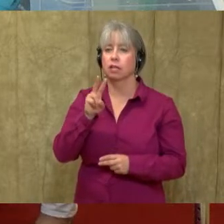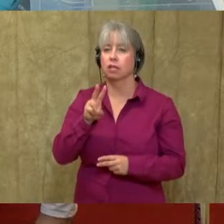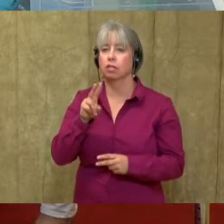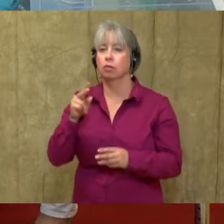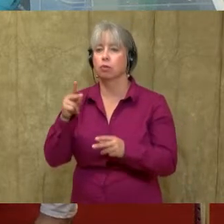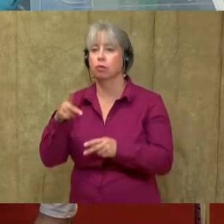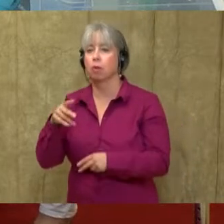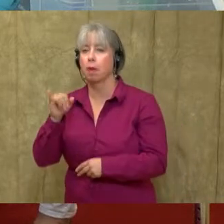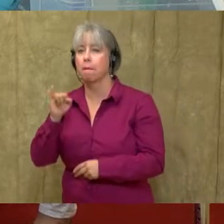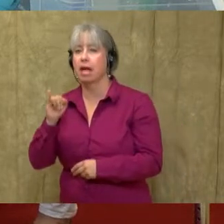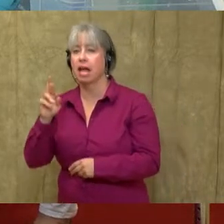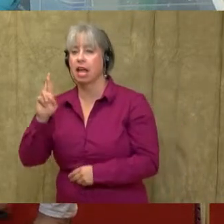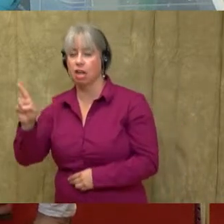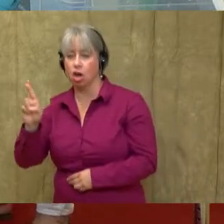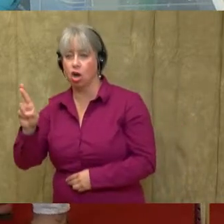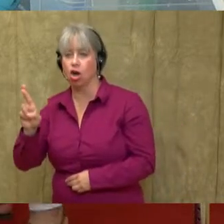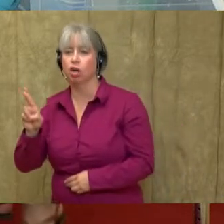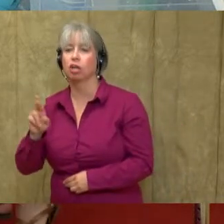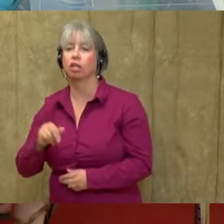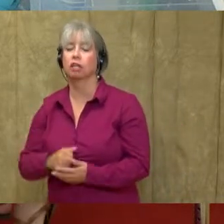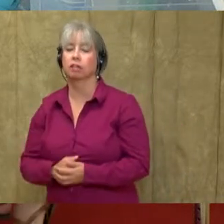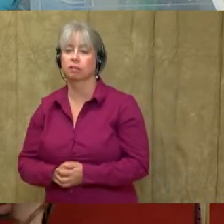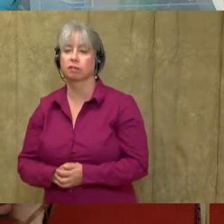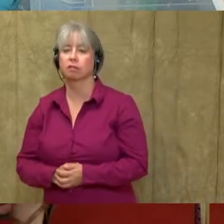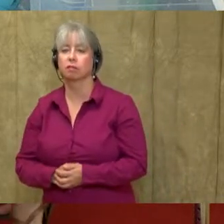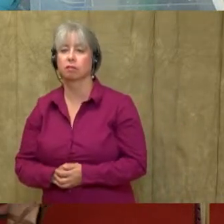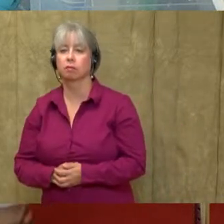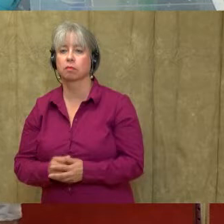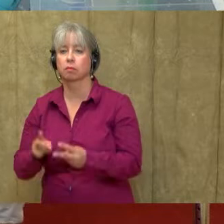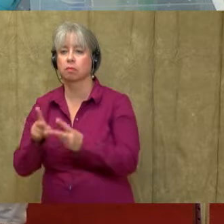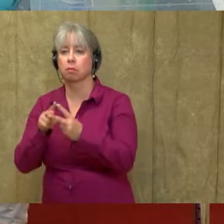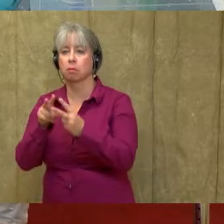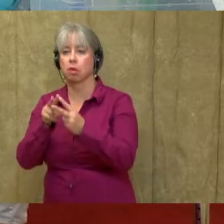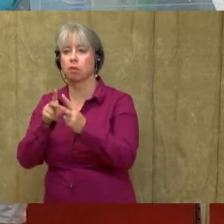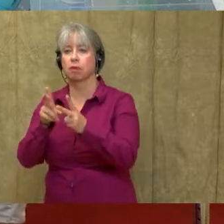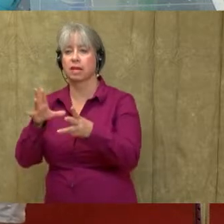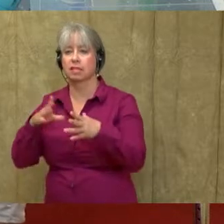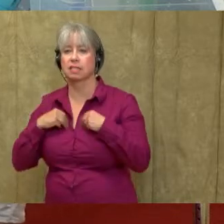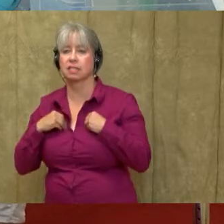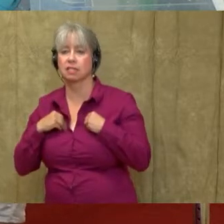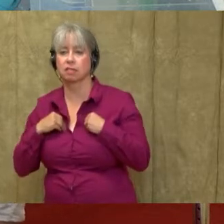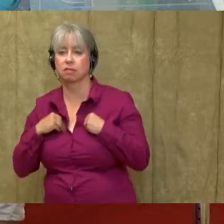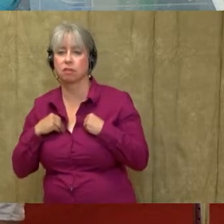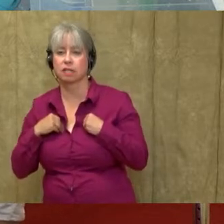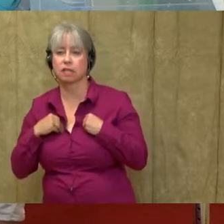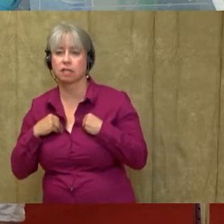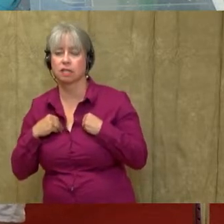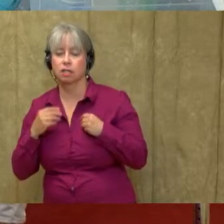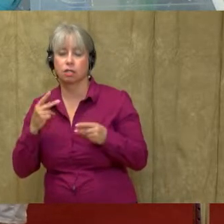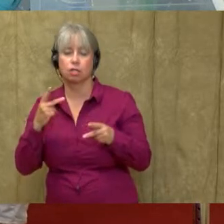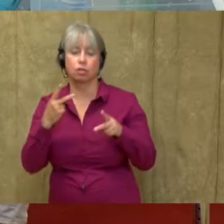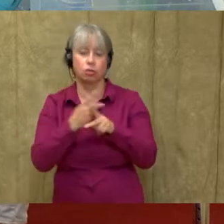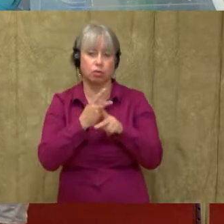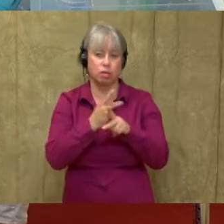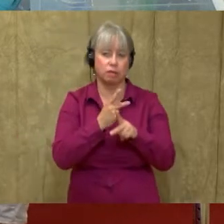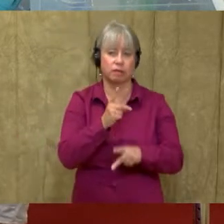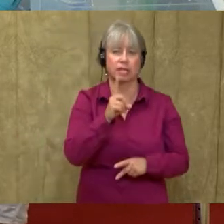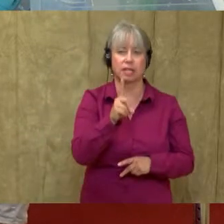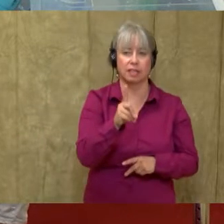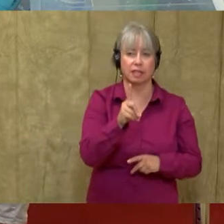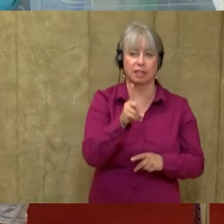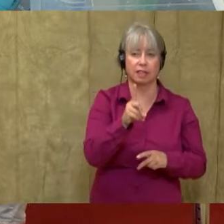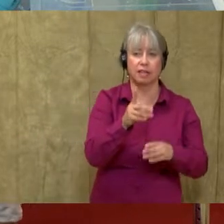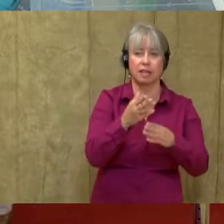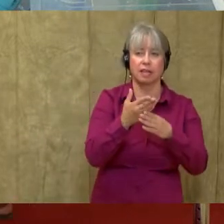diameter. So in order for me to find the diameter or the radius, I need to divide